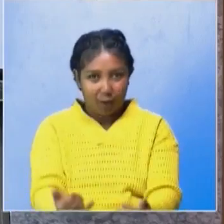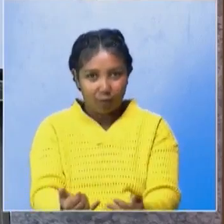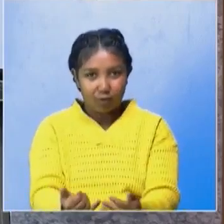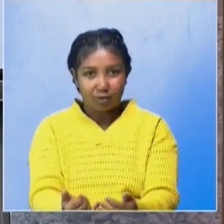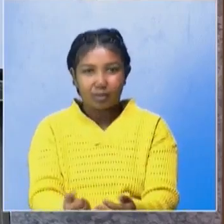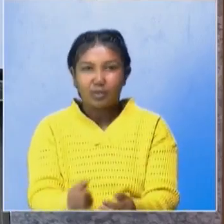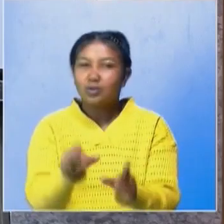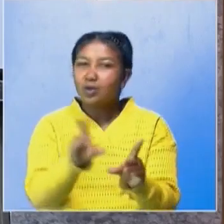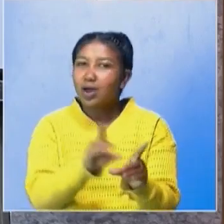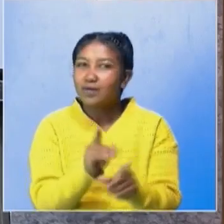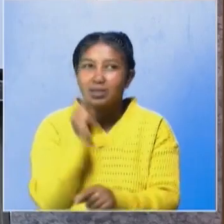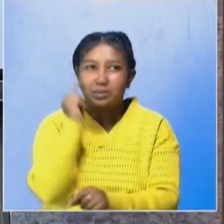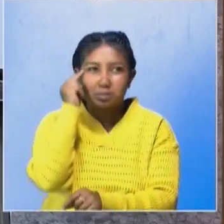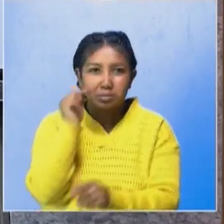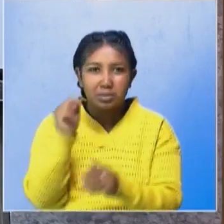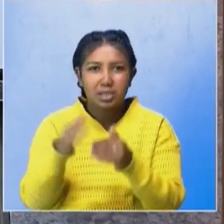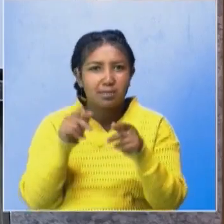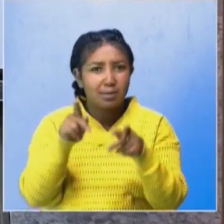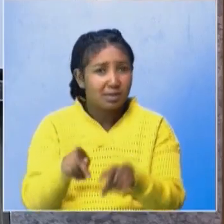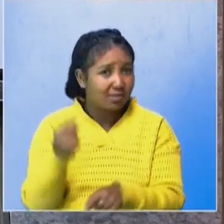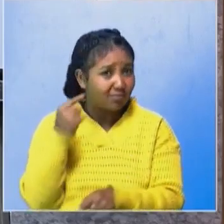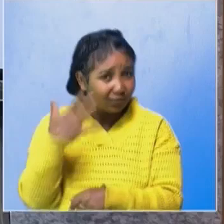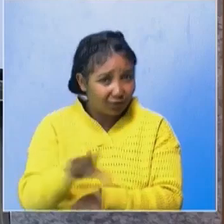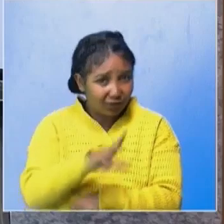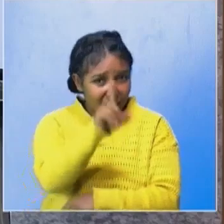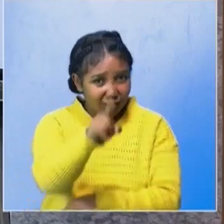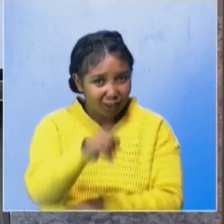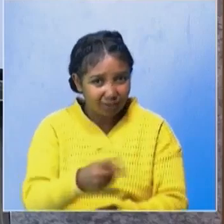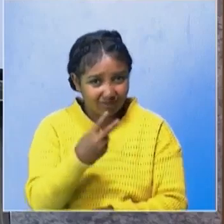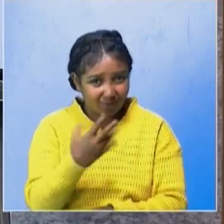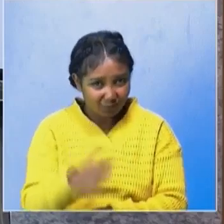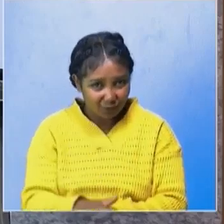have any idea about simple present tense?